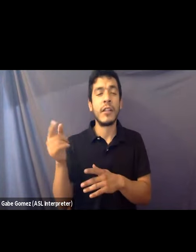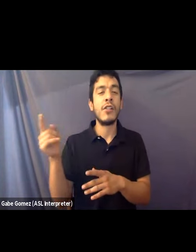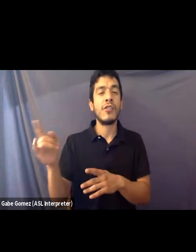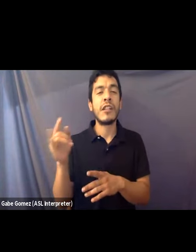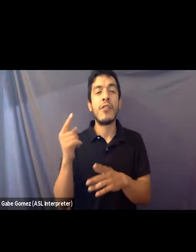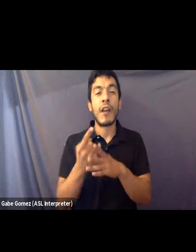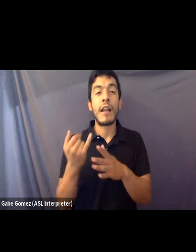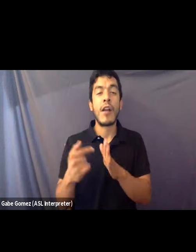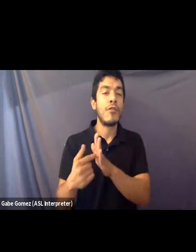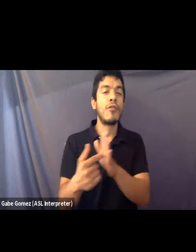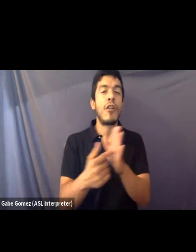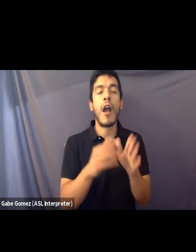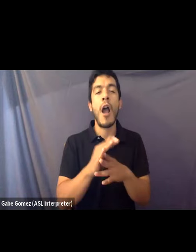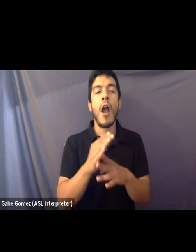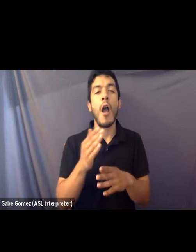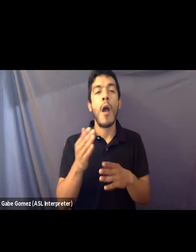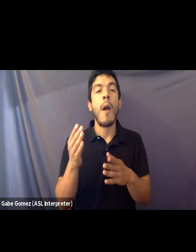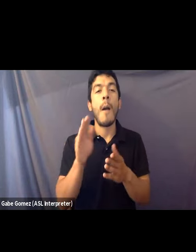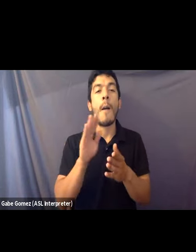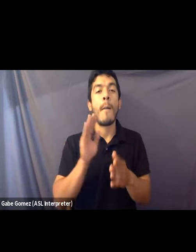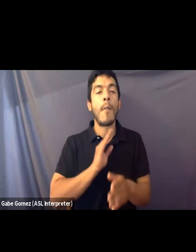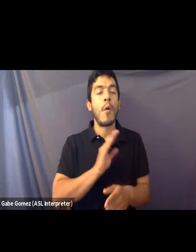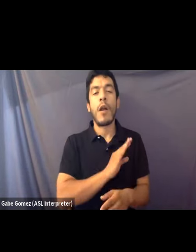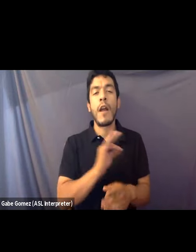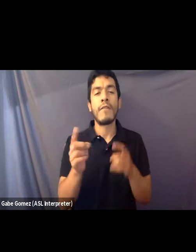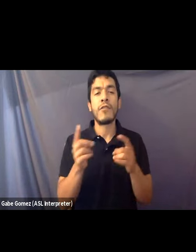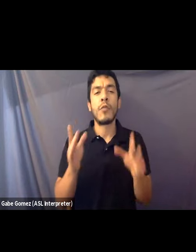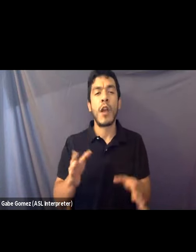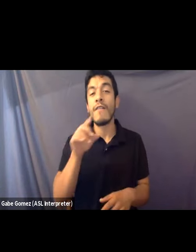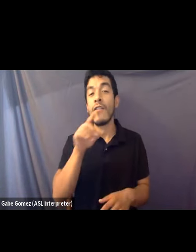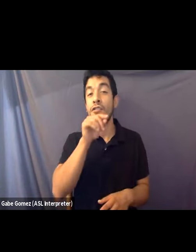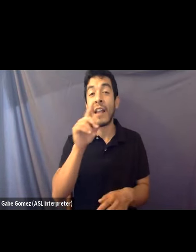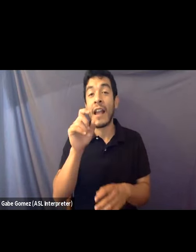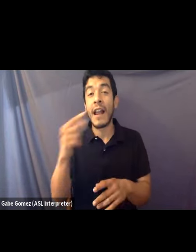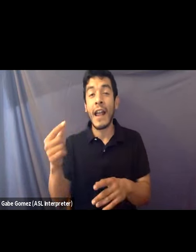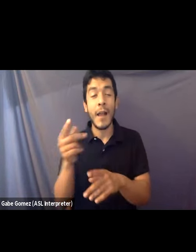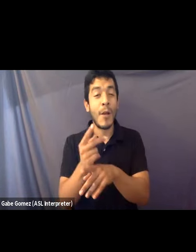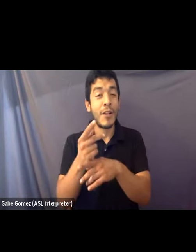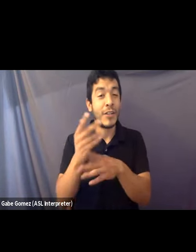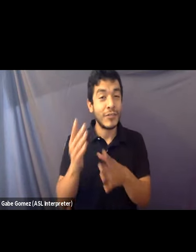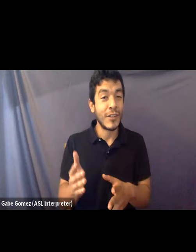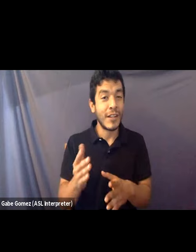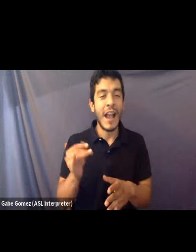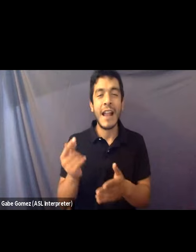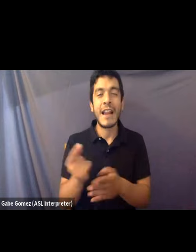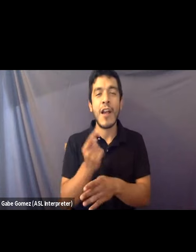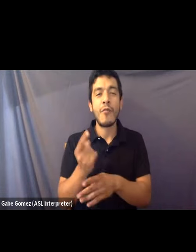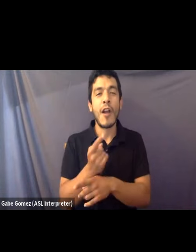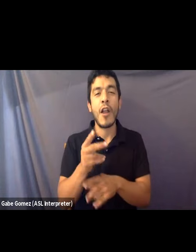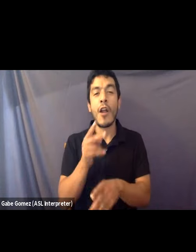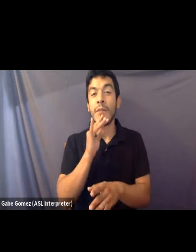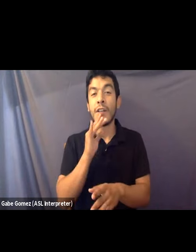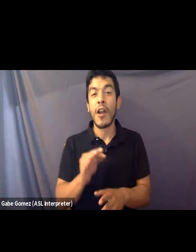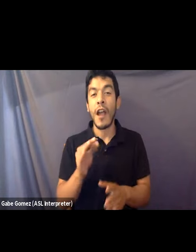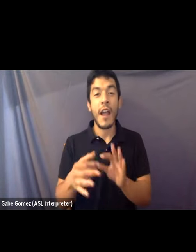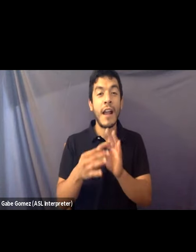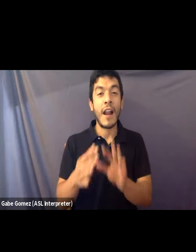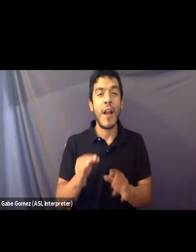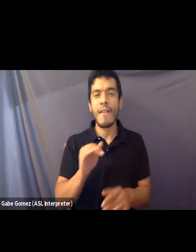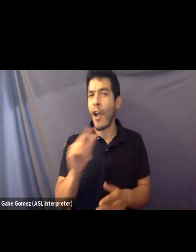directors of chicken and egg productions, and is a regular juror, programmer, speaker, and connector of all things documentary.